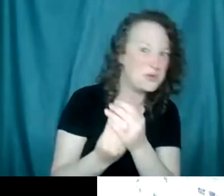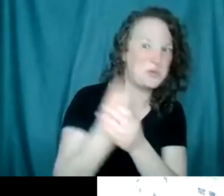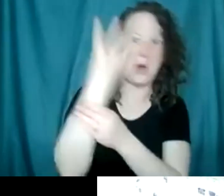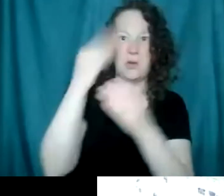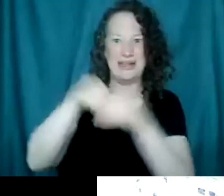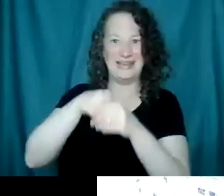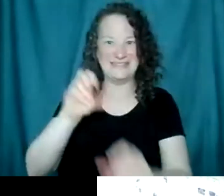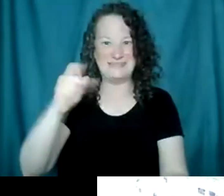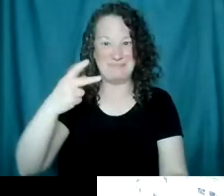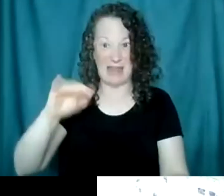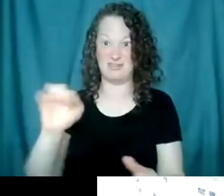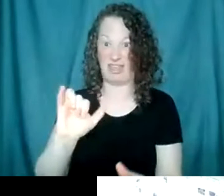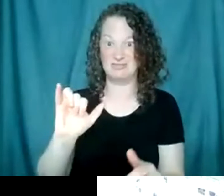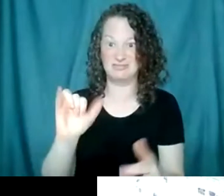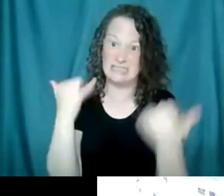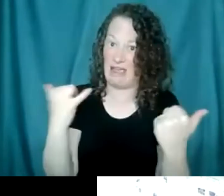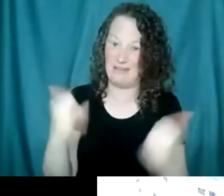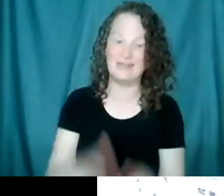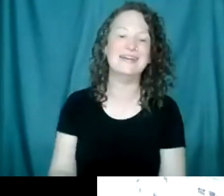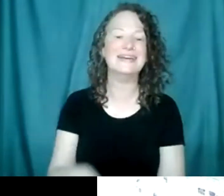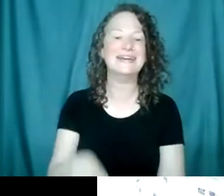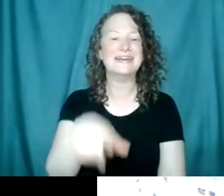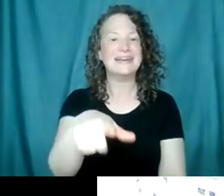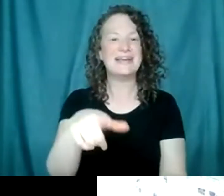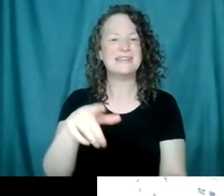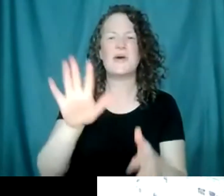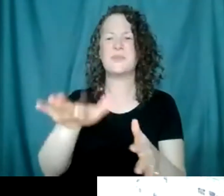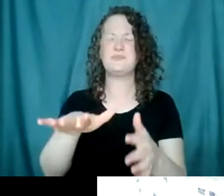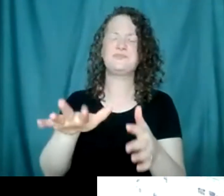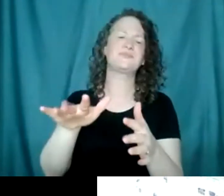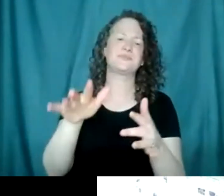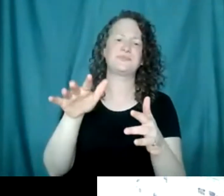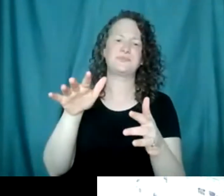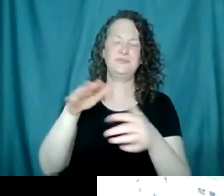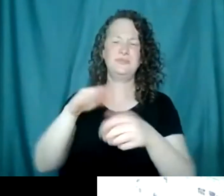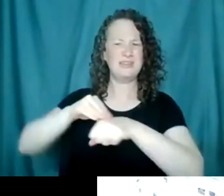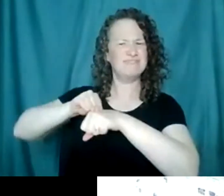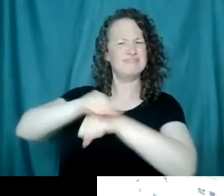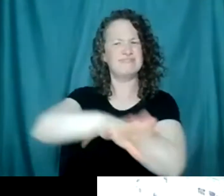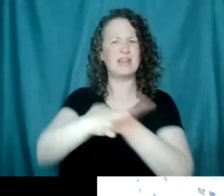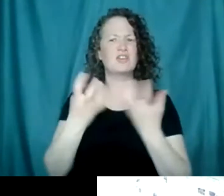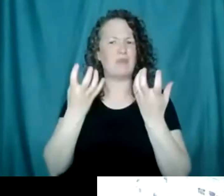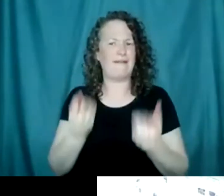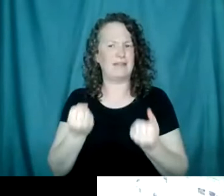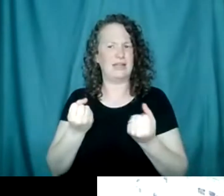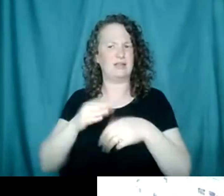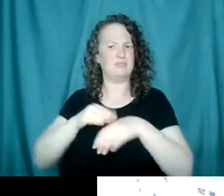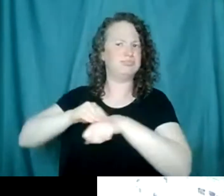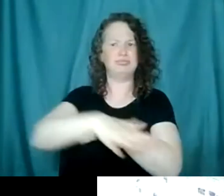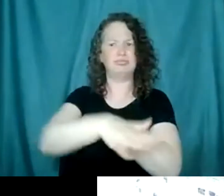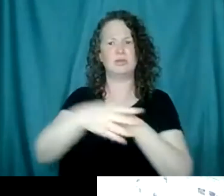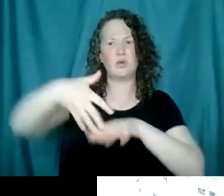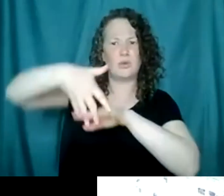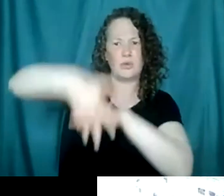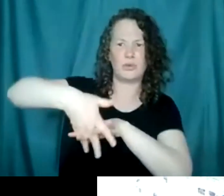in how gravity, I guess the influence of gravity affects root growth. So like in